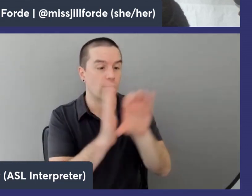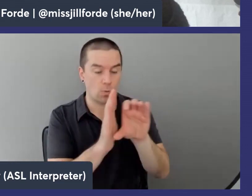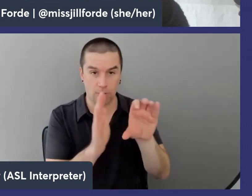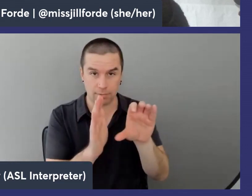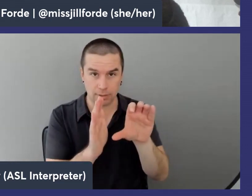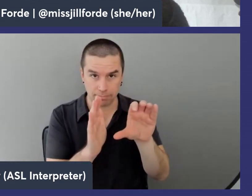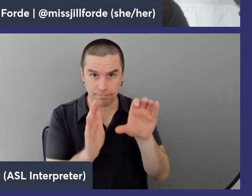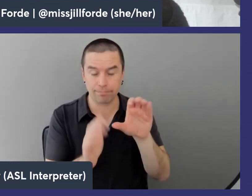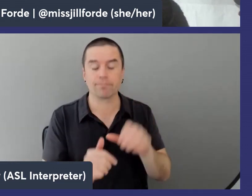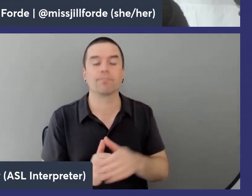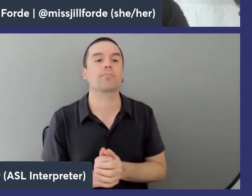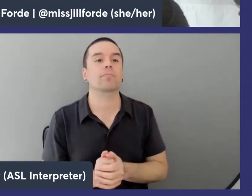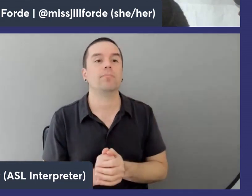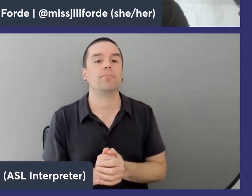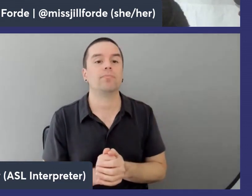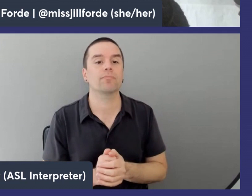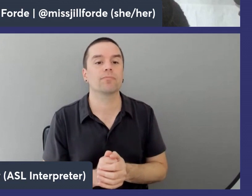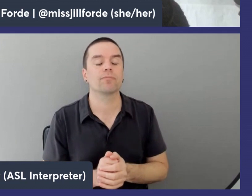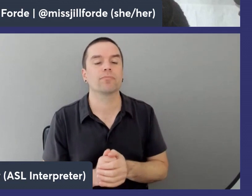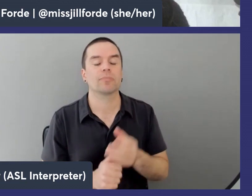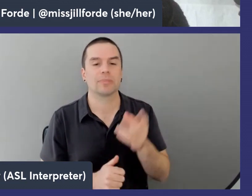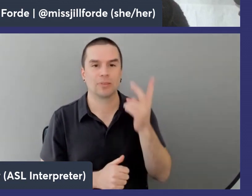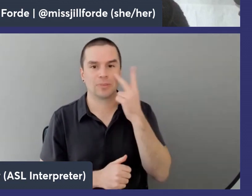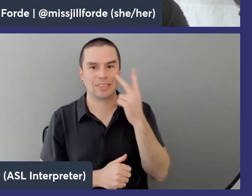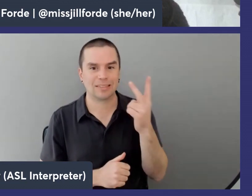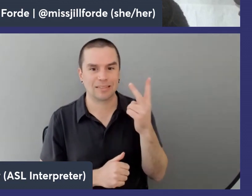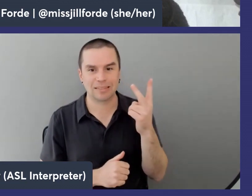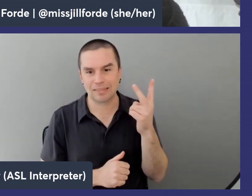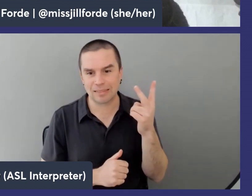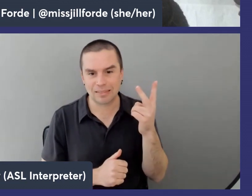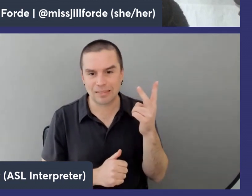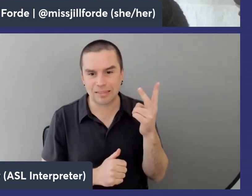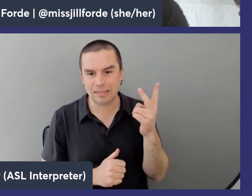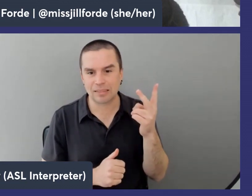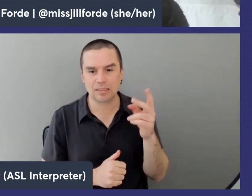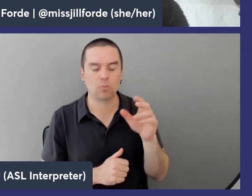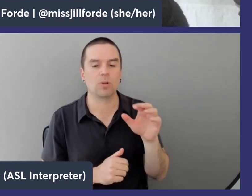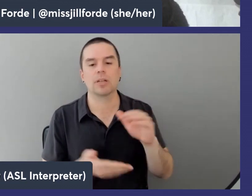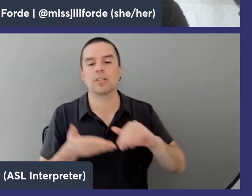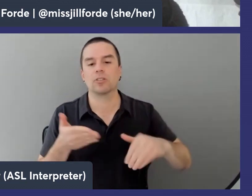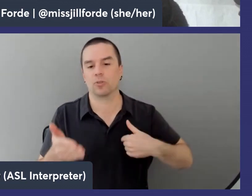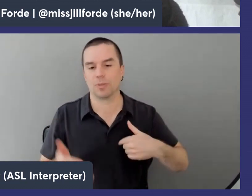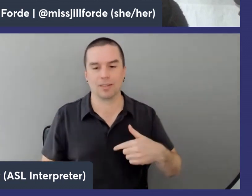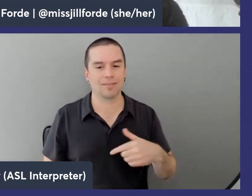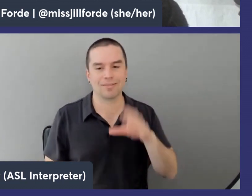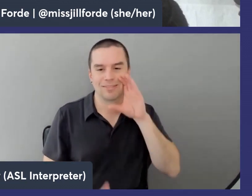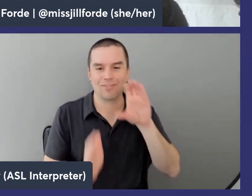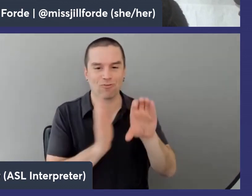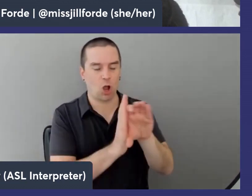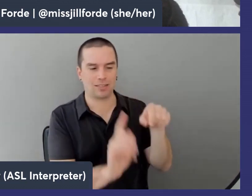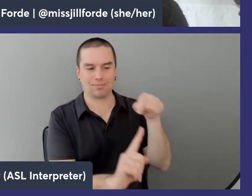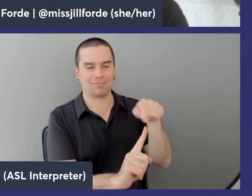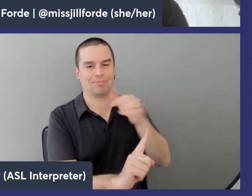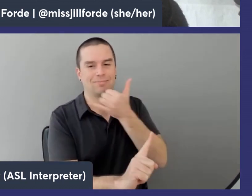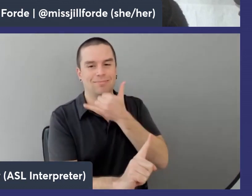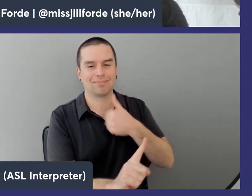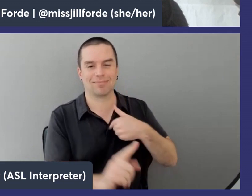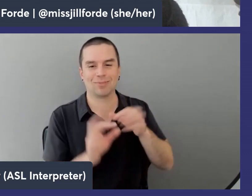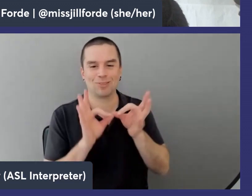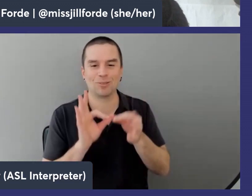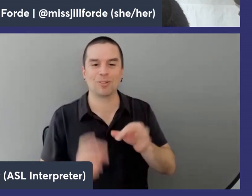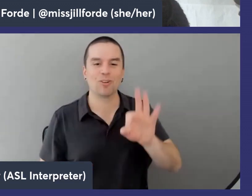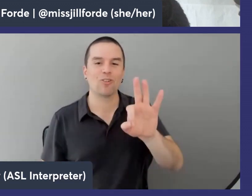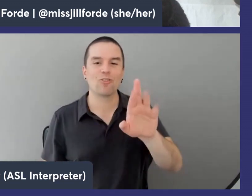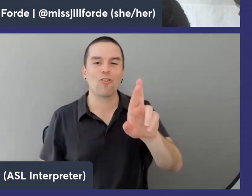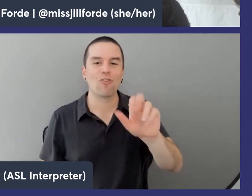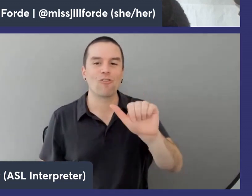how, fraud by its very nature is really, especially when you start talking about things like identification of fraud rings, it's really about looking